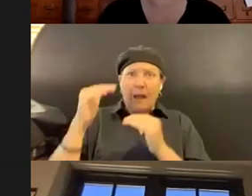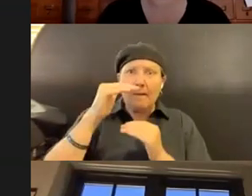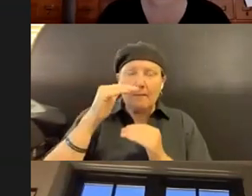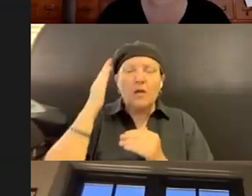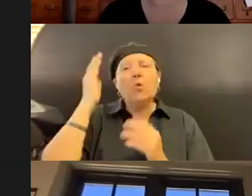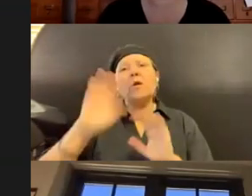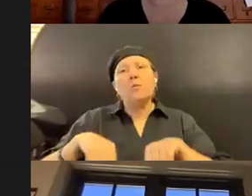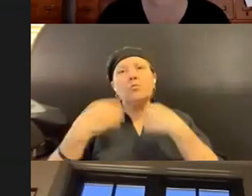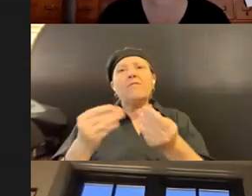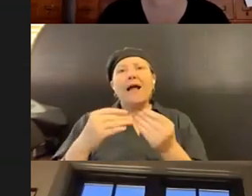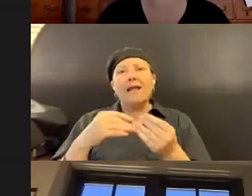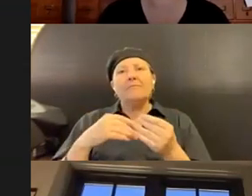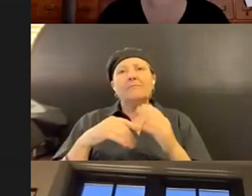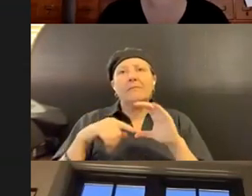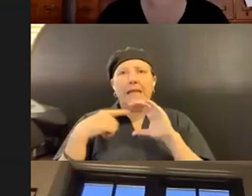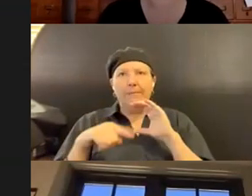Okay.